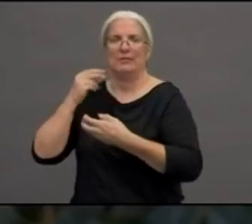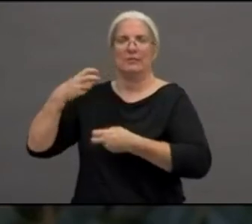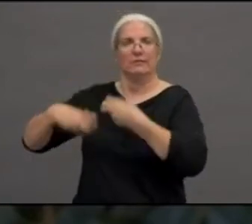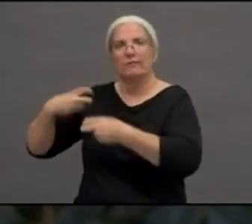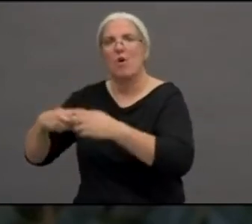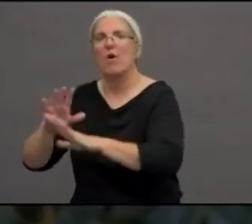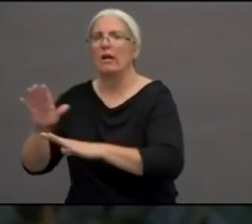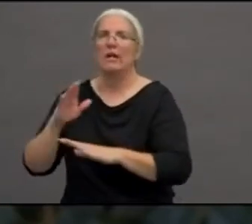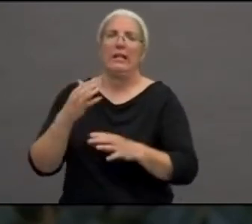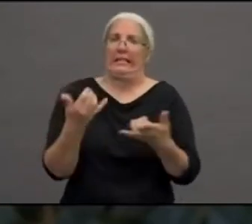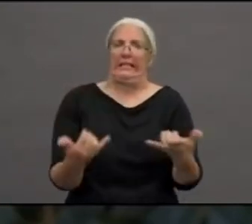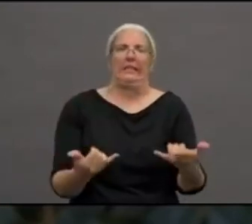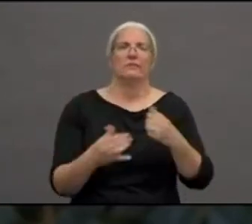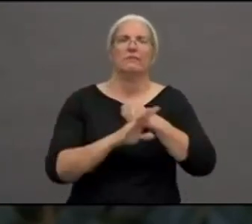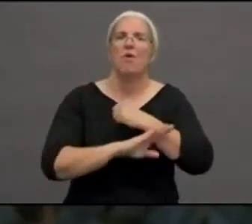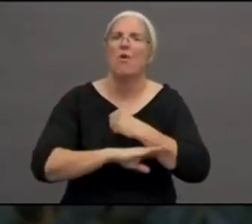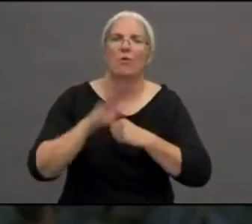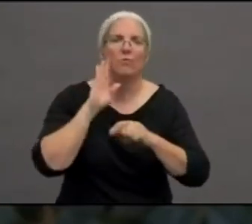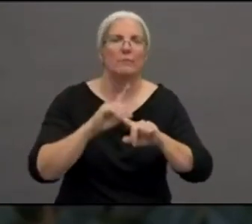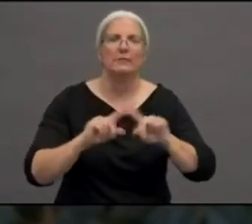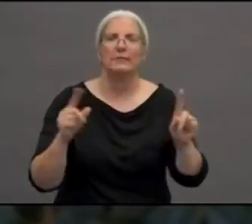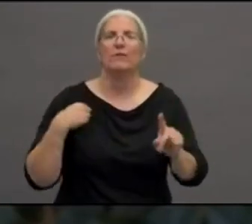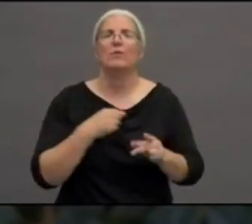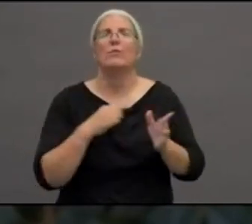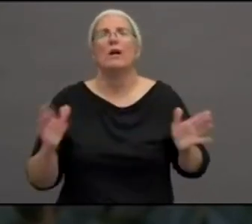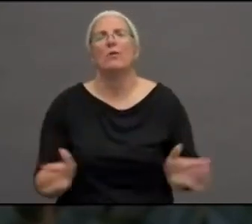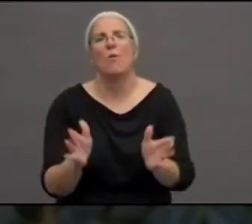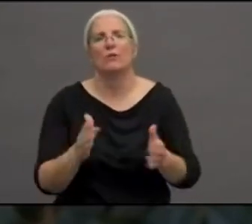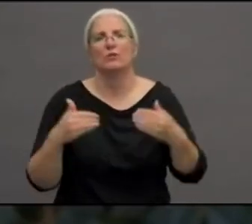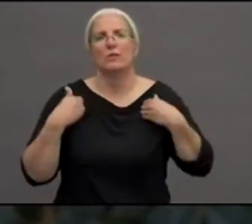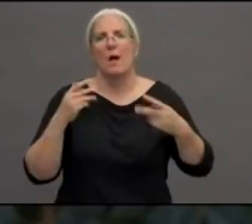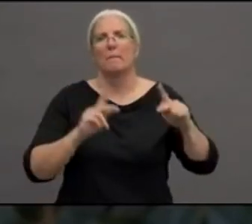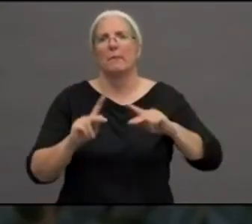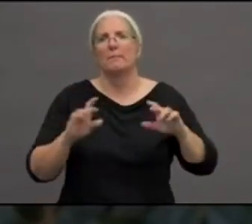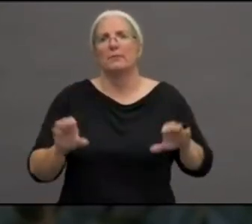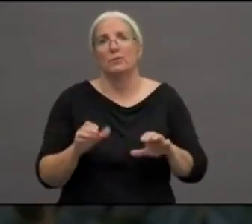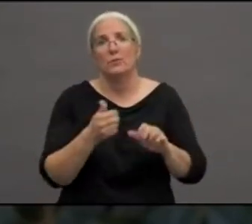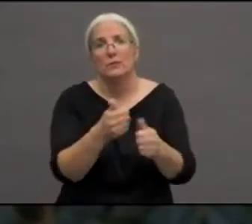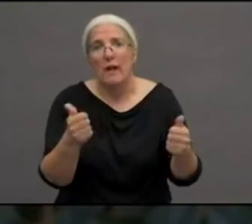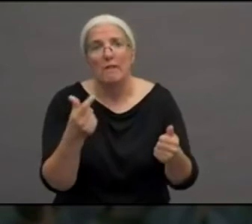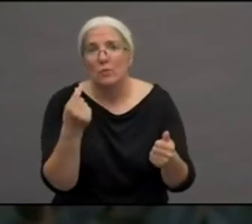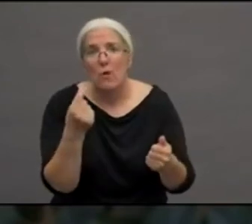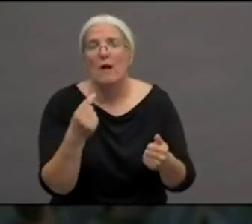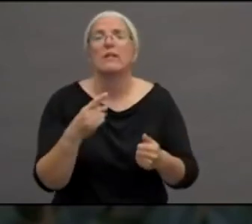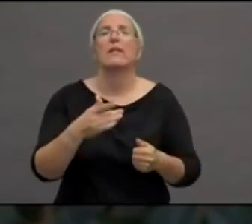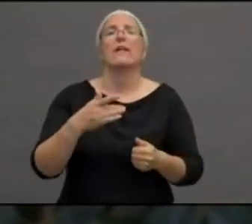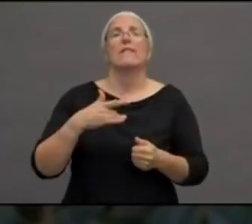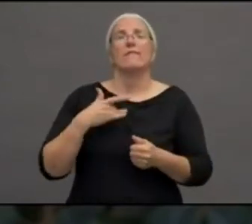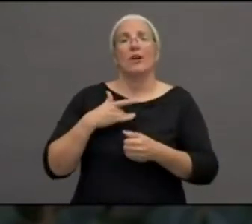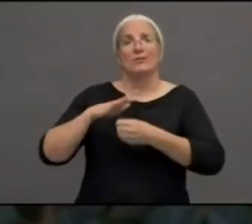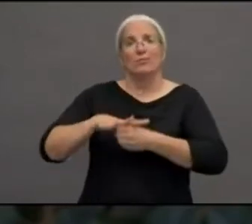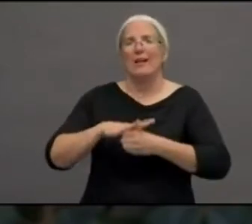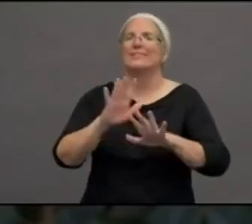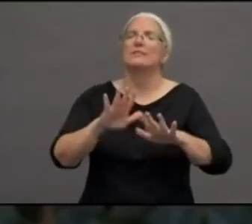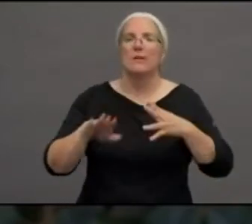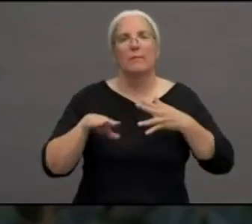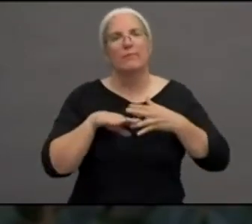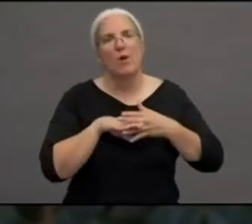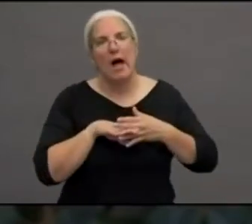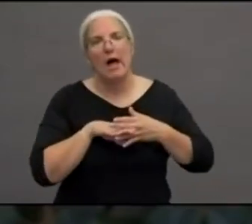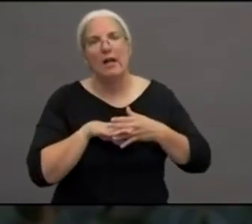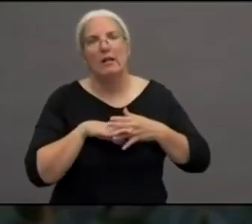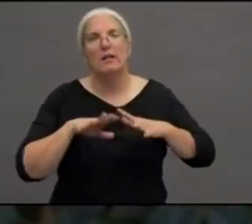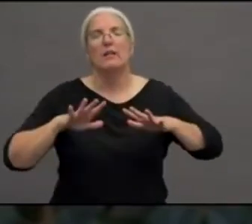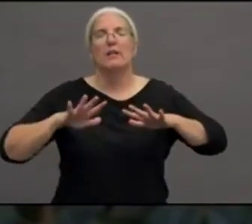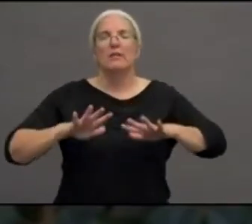encourage people to do. But above all, when you're stressed, take a break. Take that break and listen to your